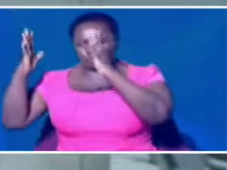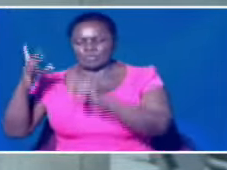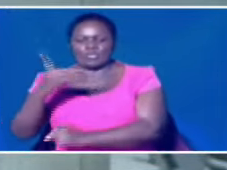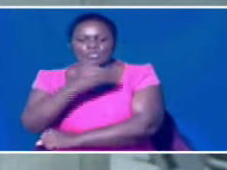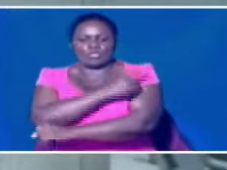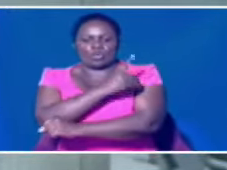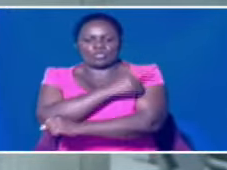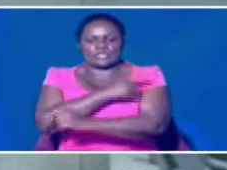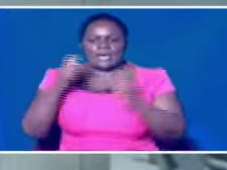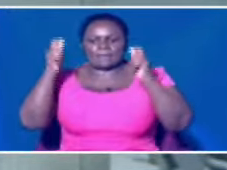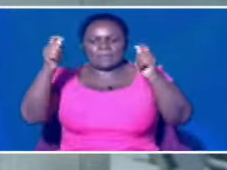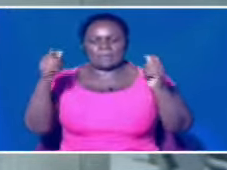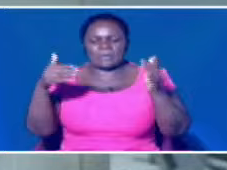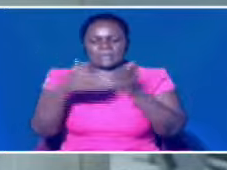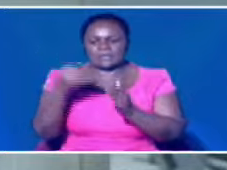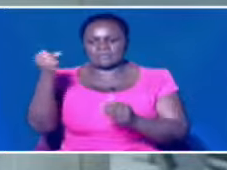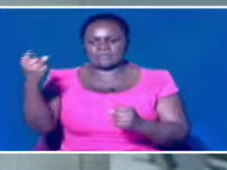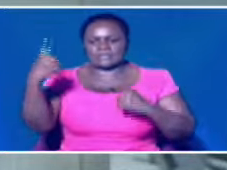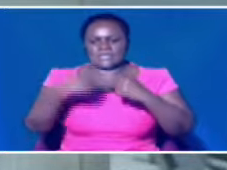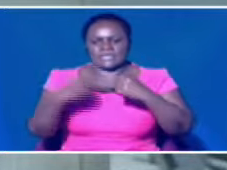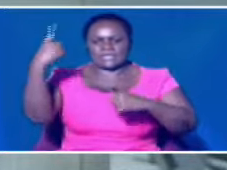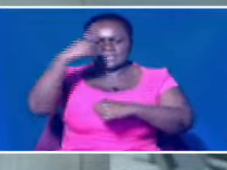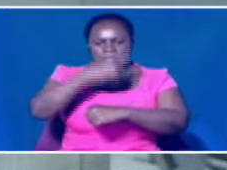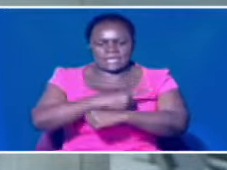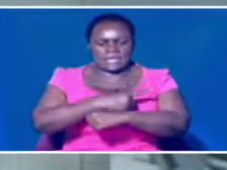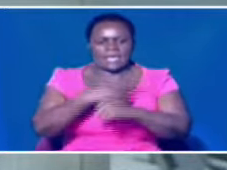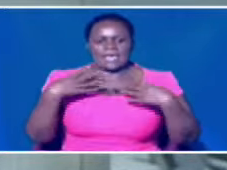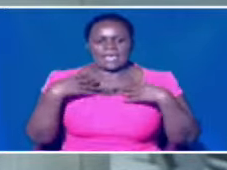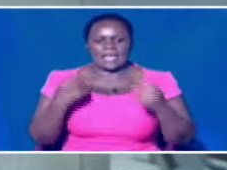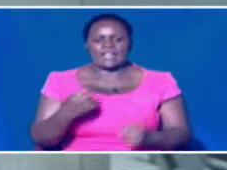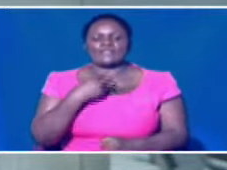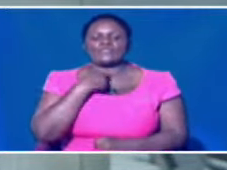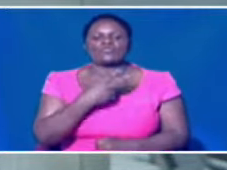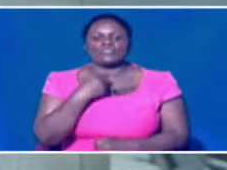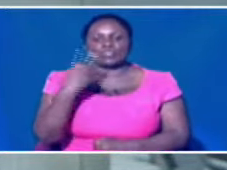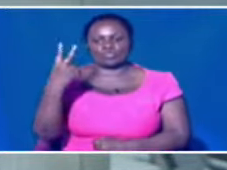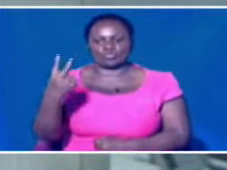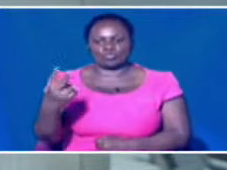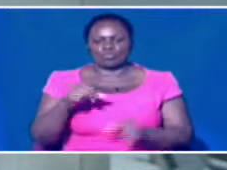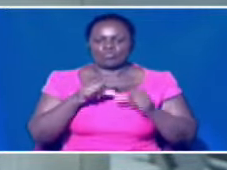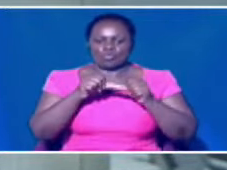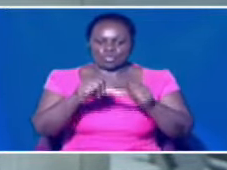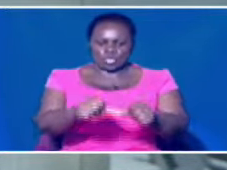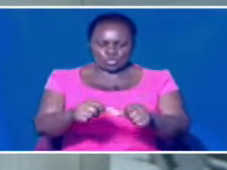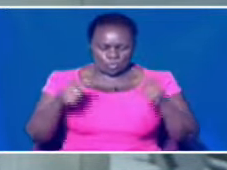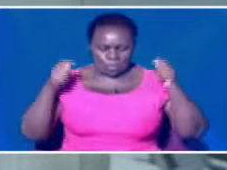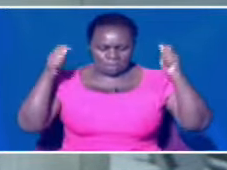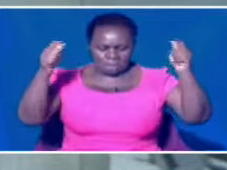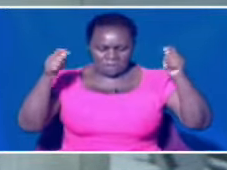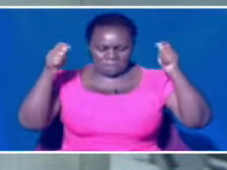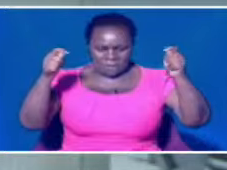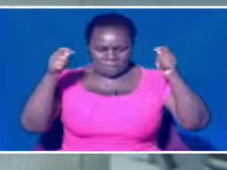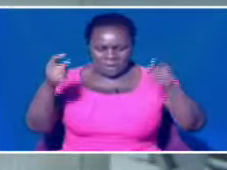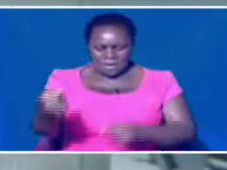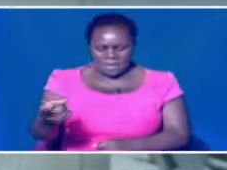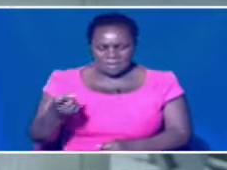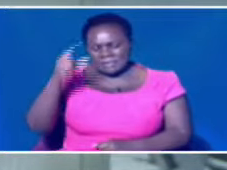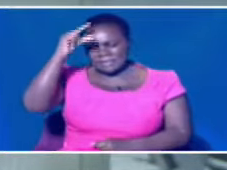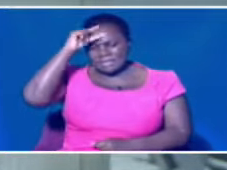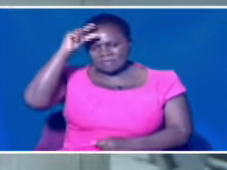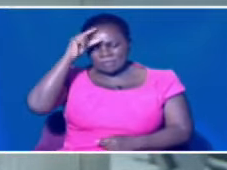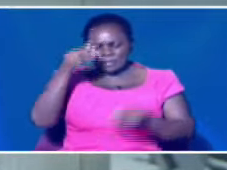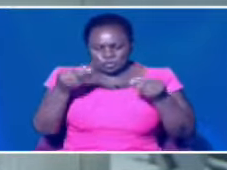medics' strike after 56 days, to help unions maintain their strike is still on and are demanding the